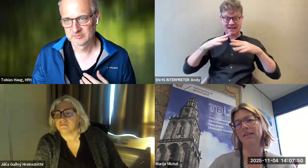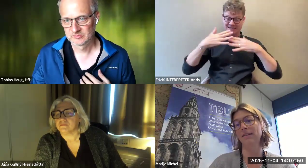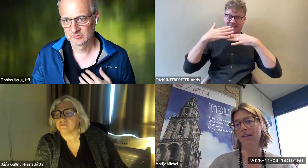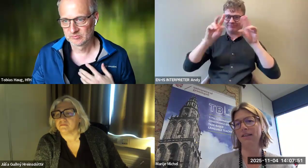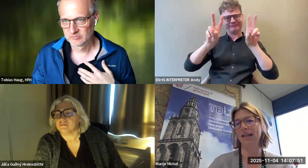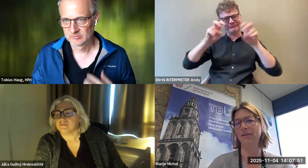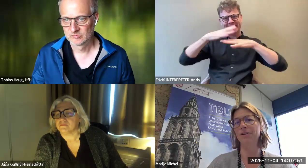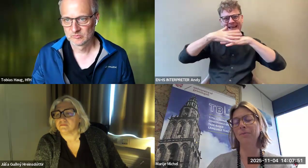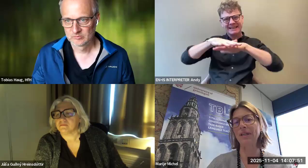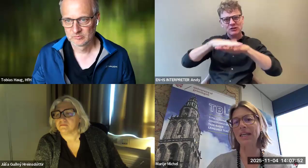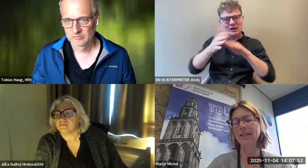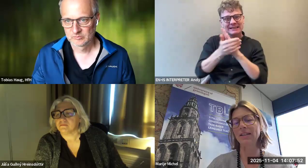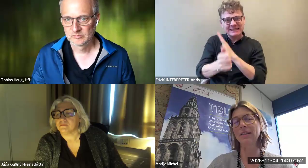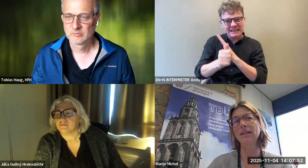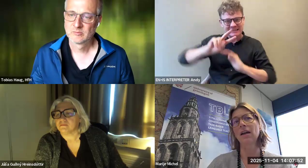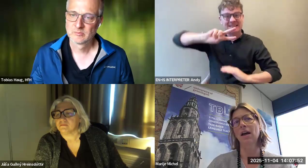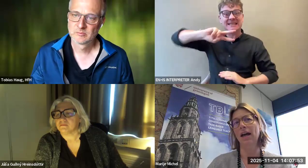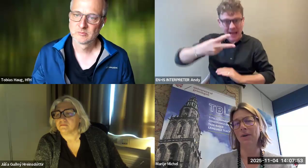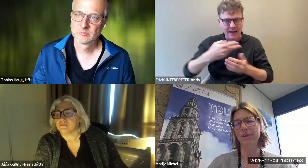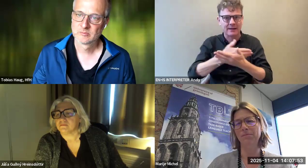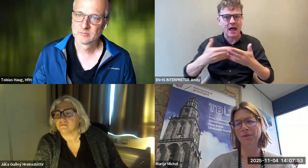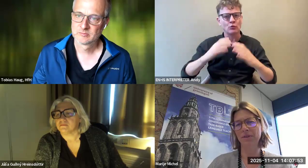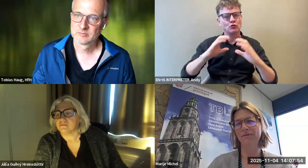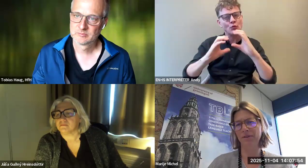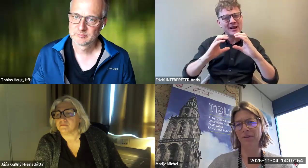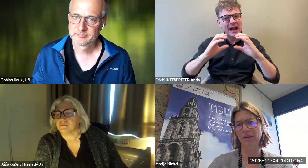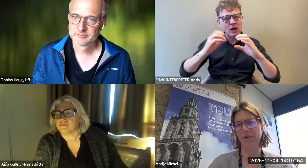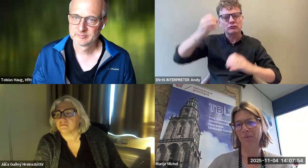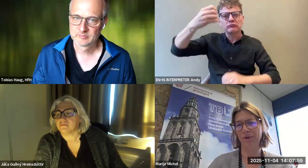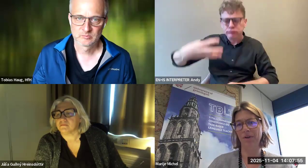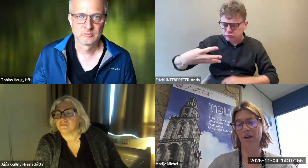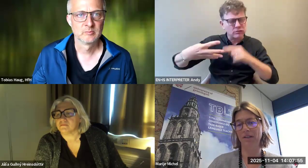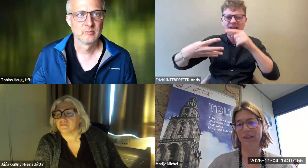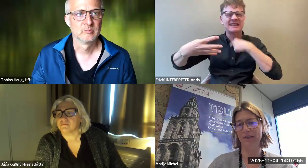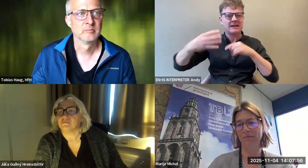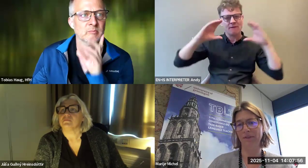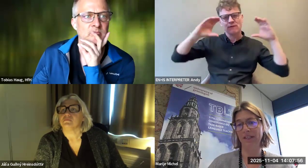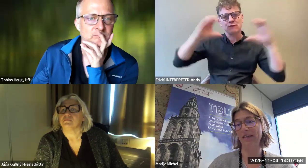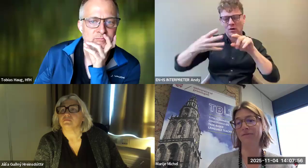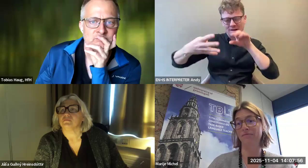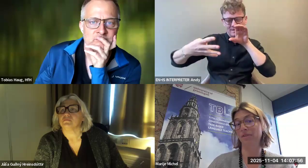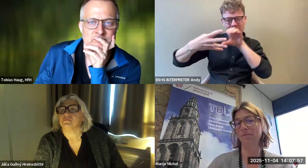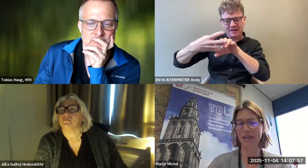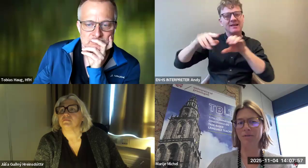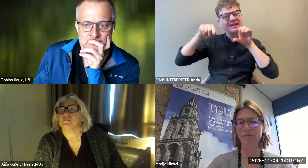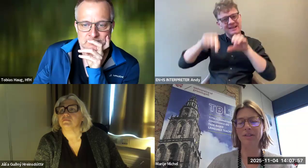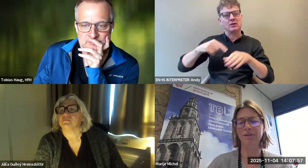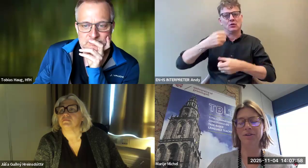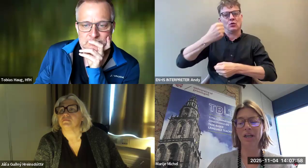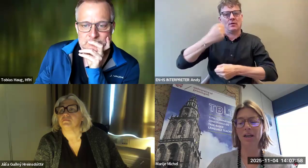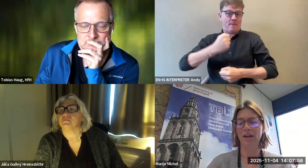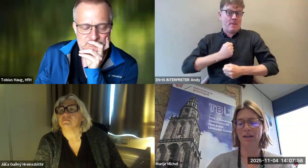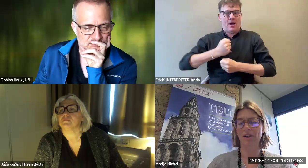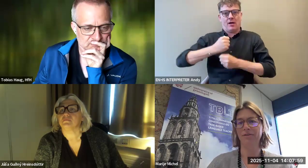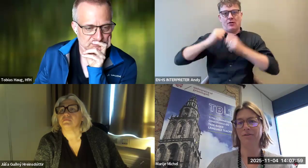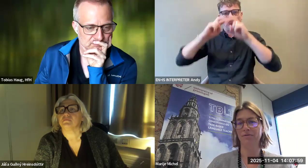skills in second language communication, I will mostly focus on my work on that I've done my own